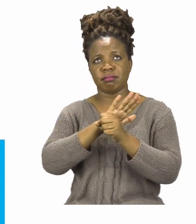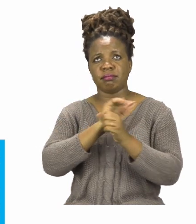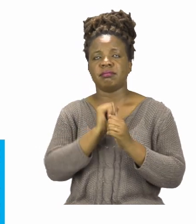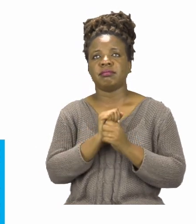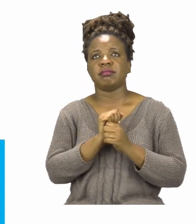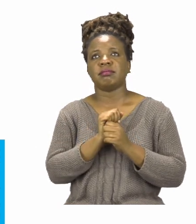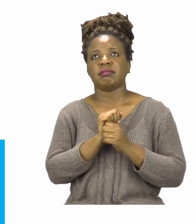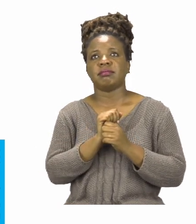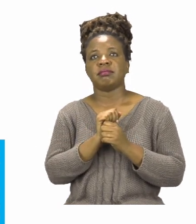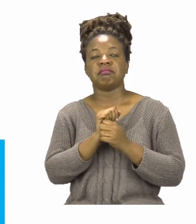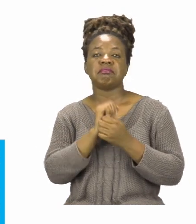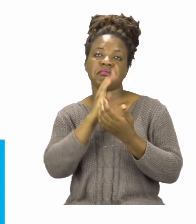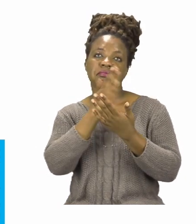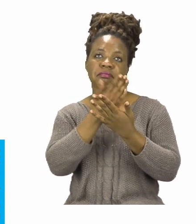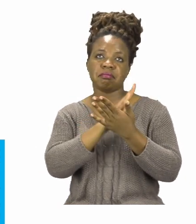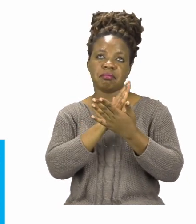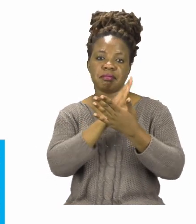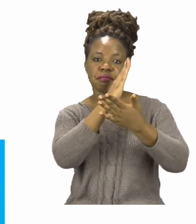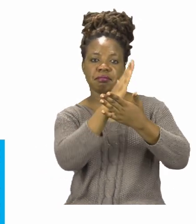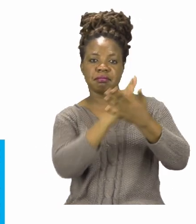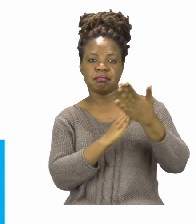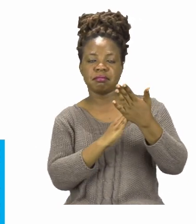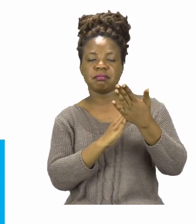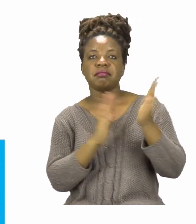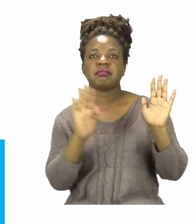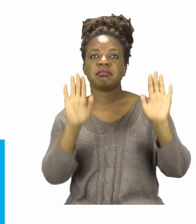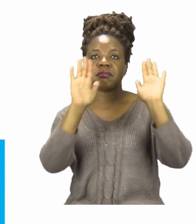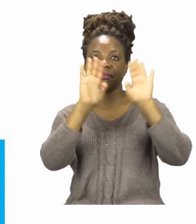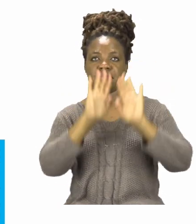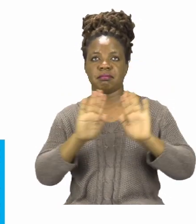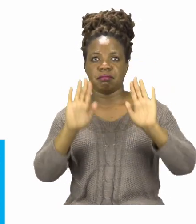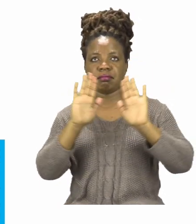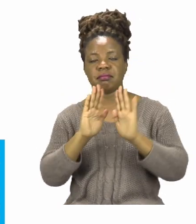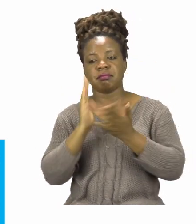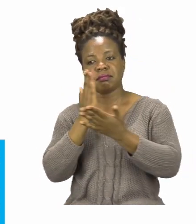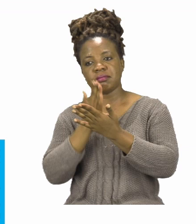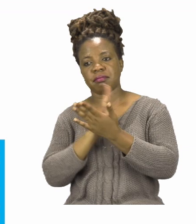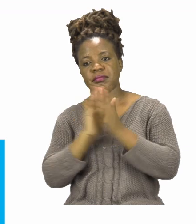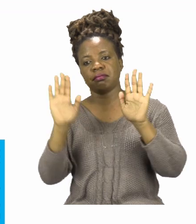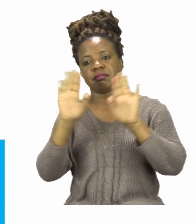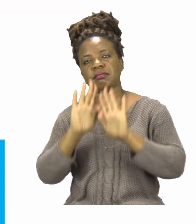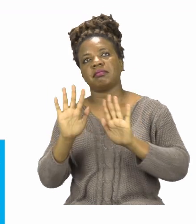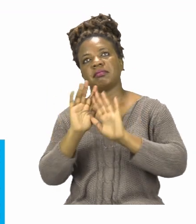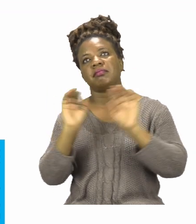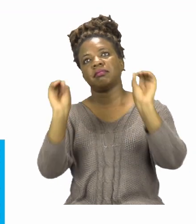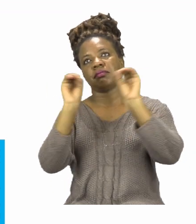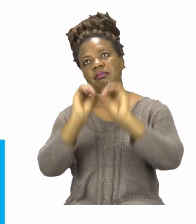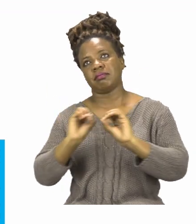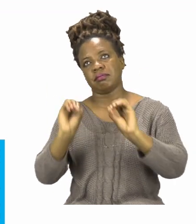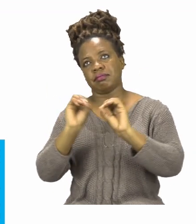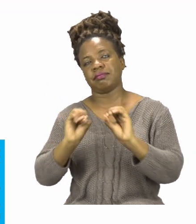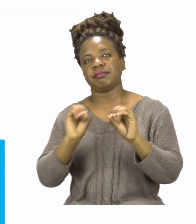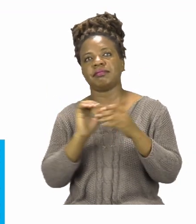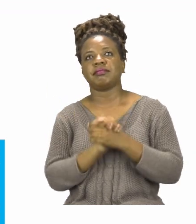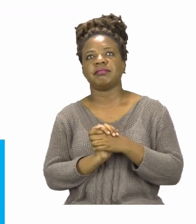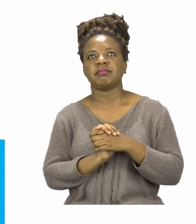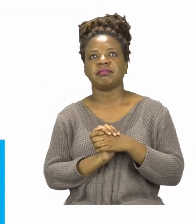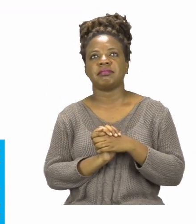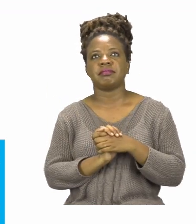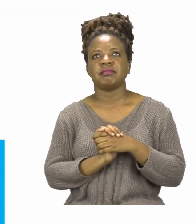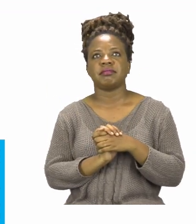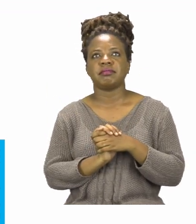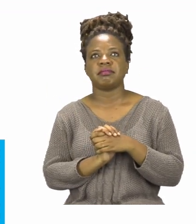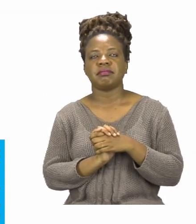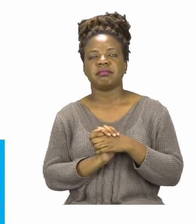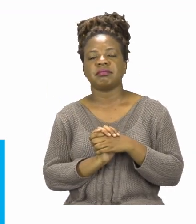can see are colored and then the other parts are not. So we're going to first show you what a fraction really